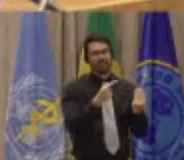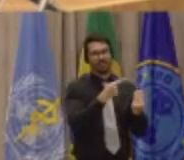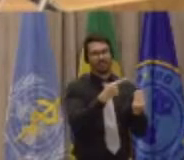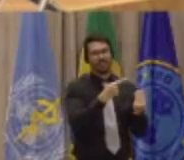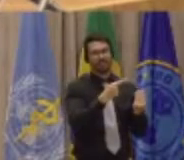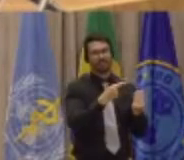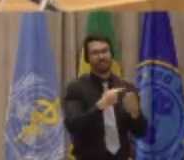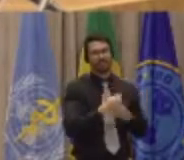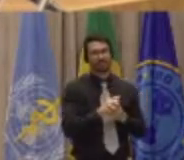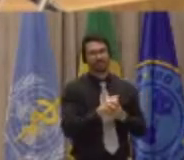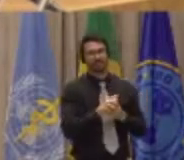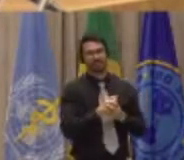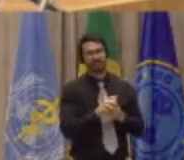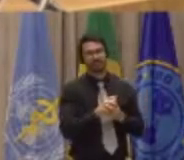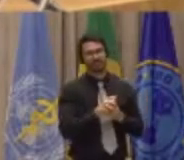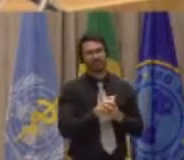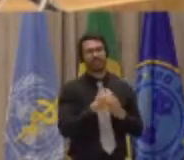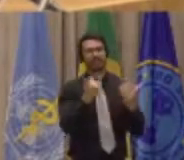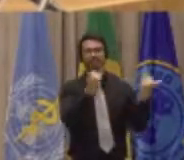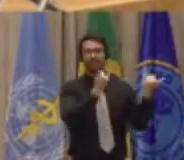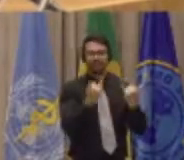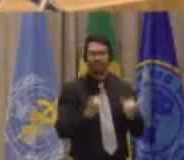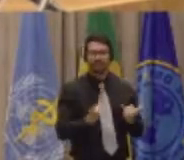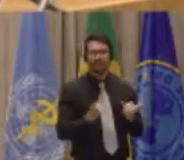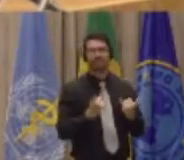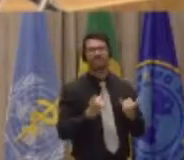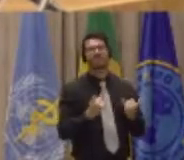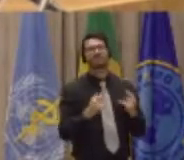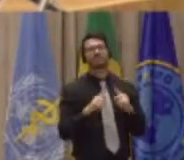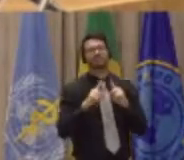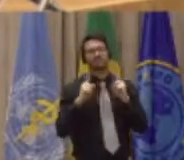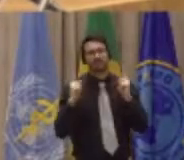to create the mechanism of information,